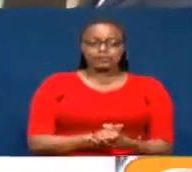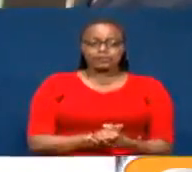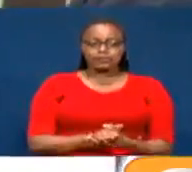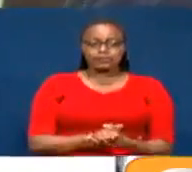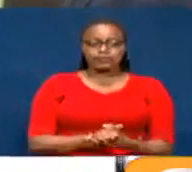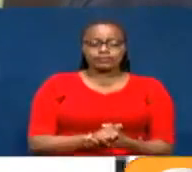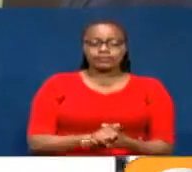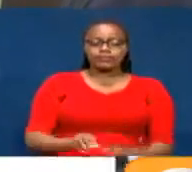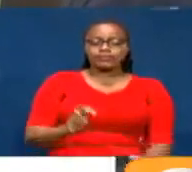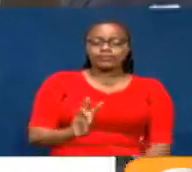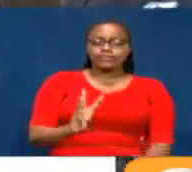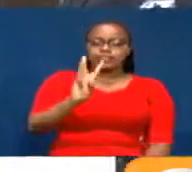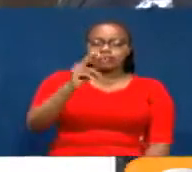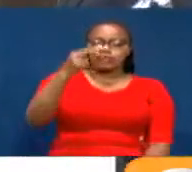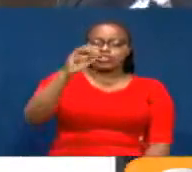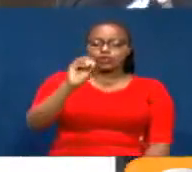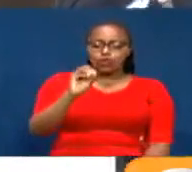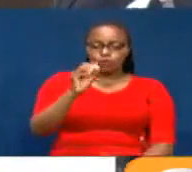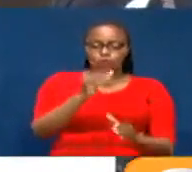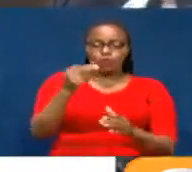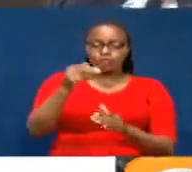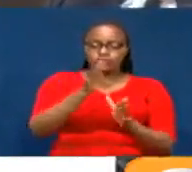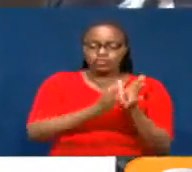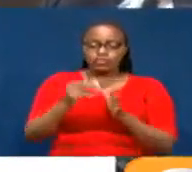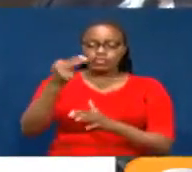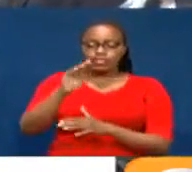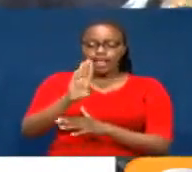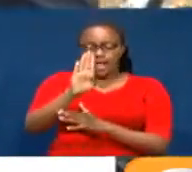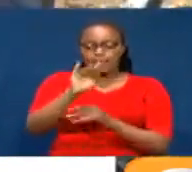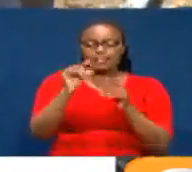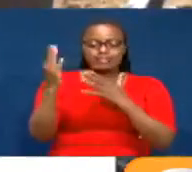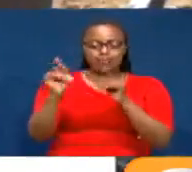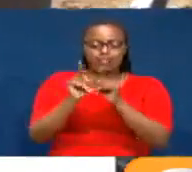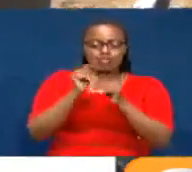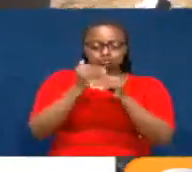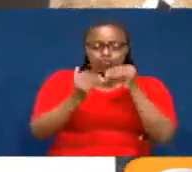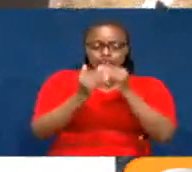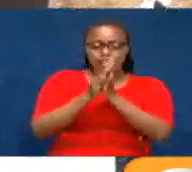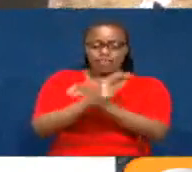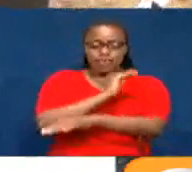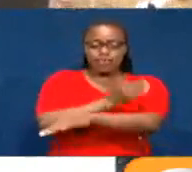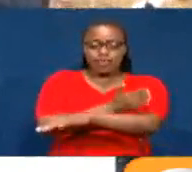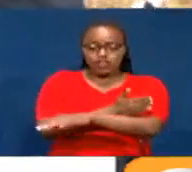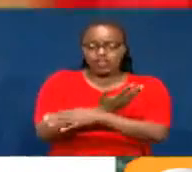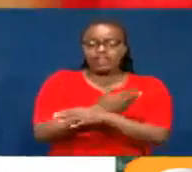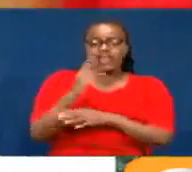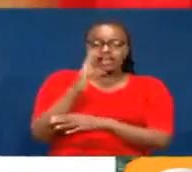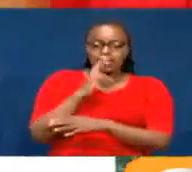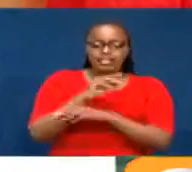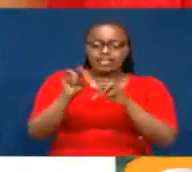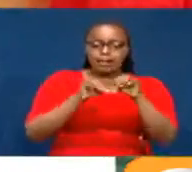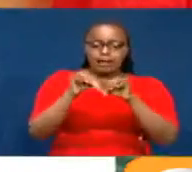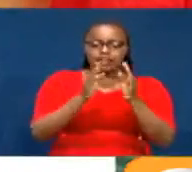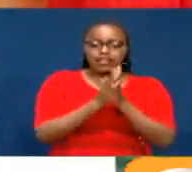The World Health Organization Logistics Hub that is expected to build and support capacity in disaster management systems as well